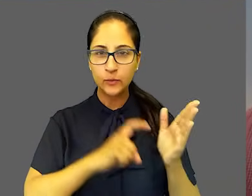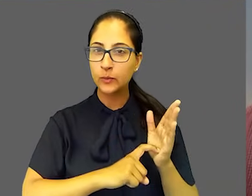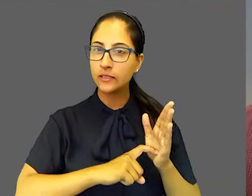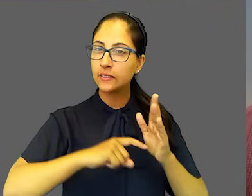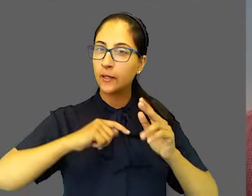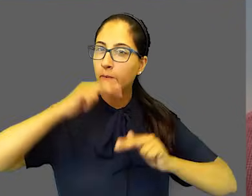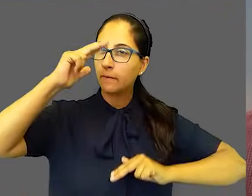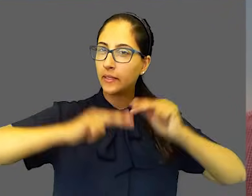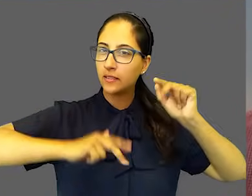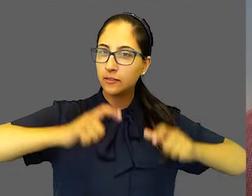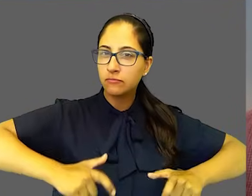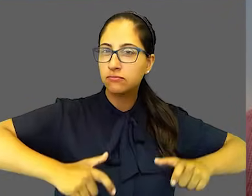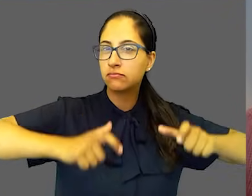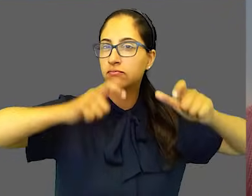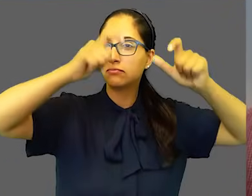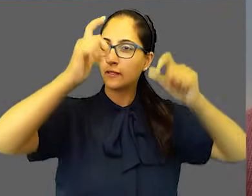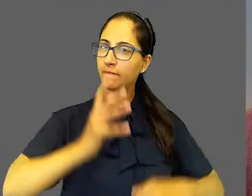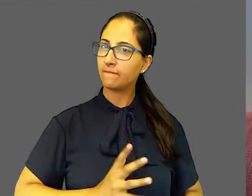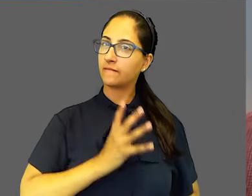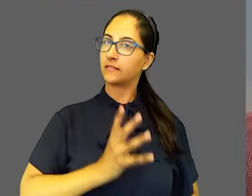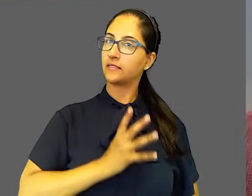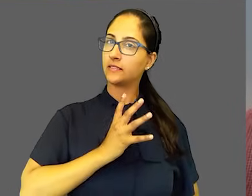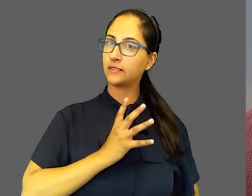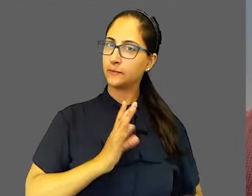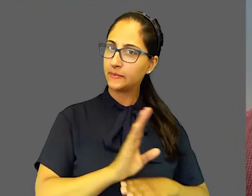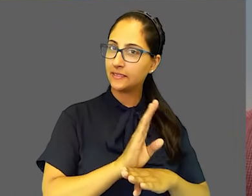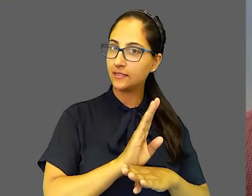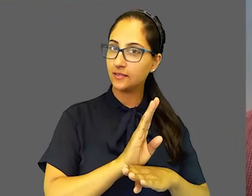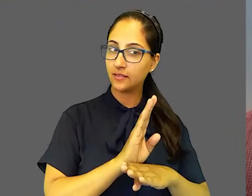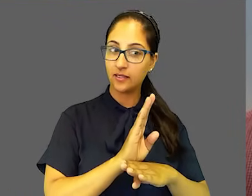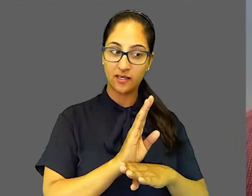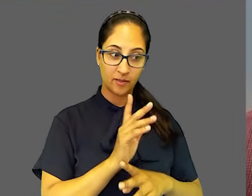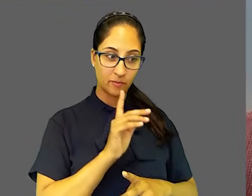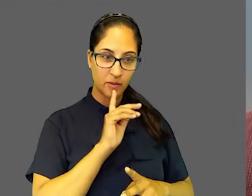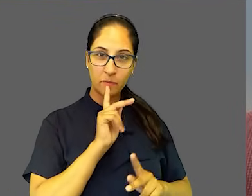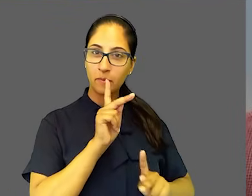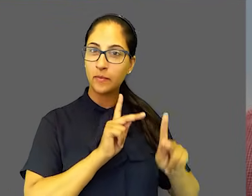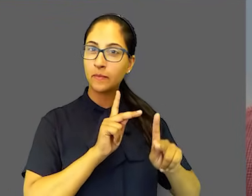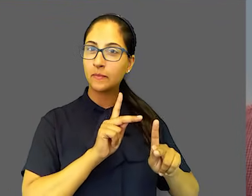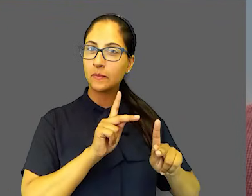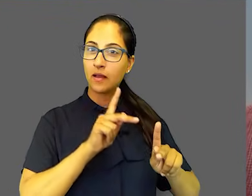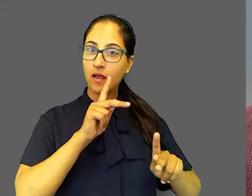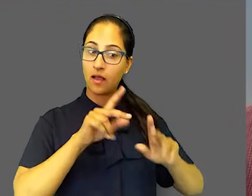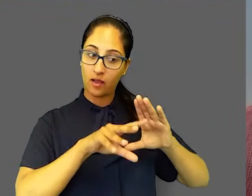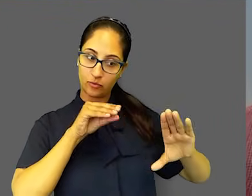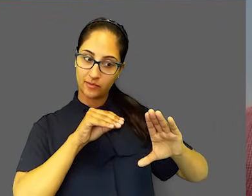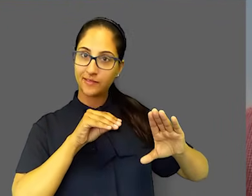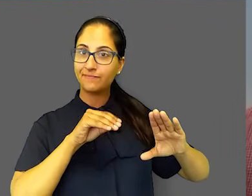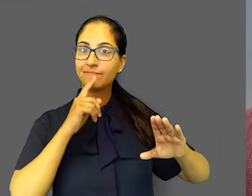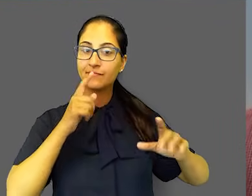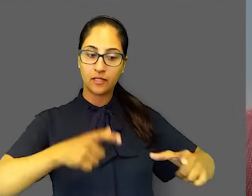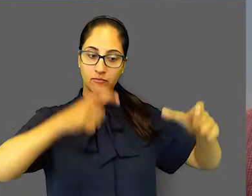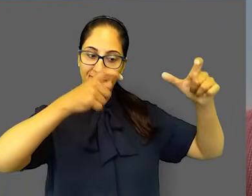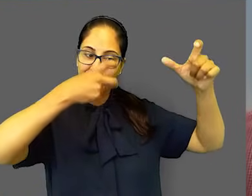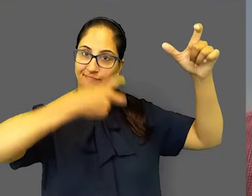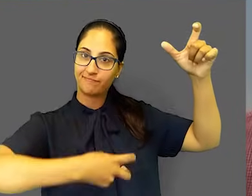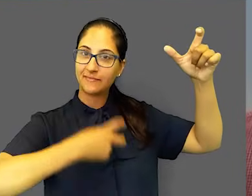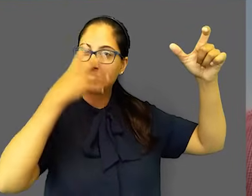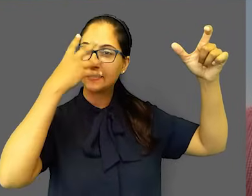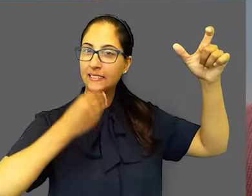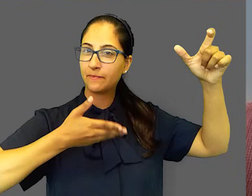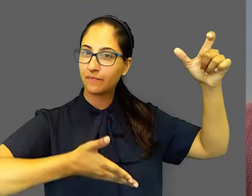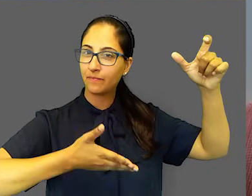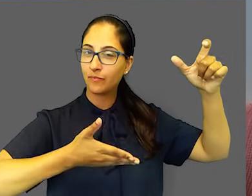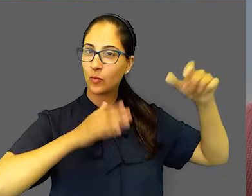underneath towers that generate wealth every single second. And so that contradiction really bothered